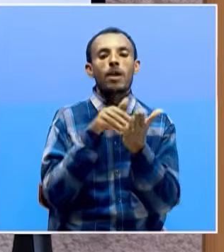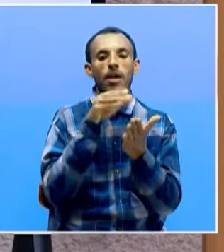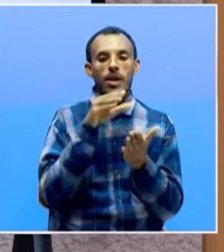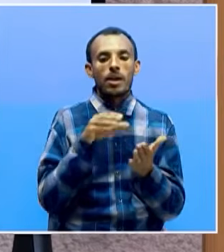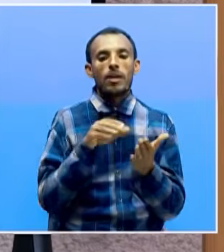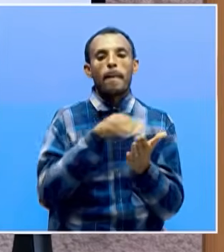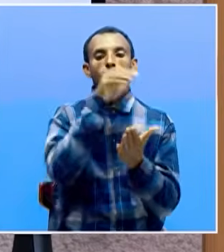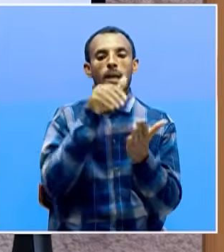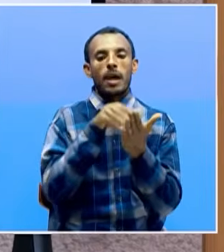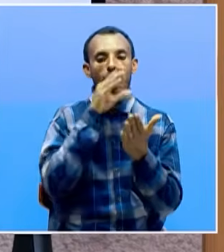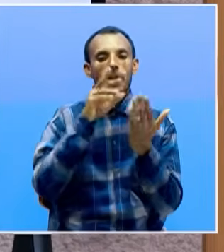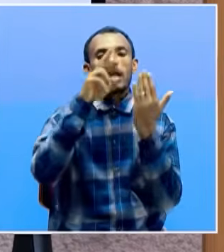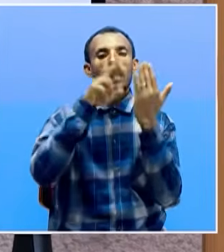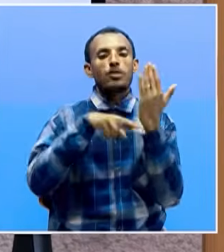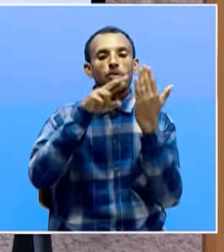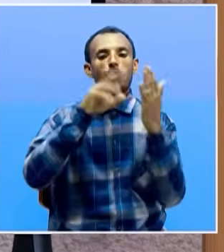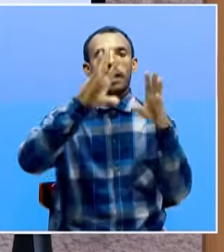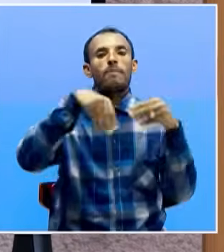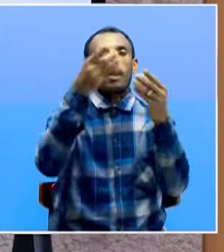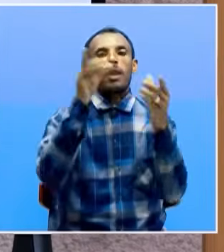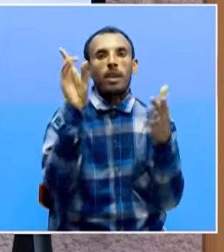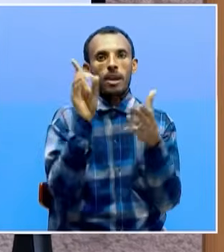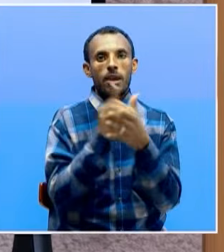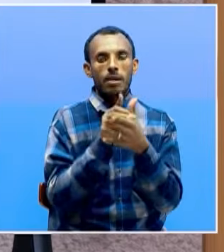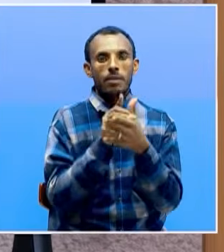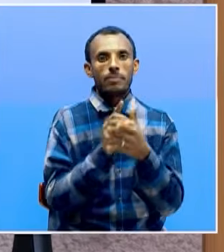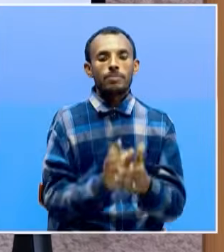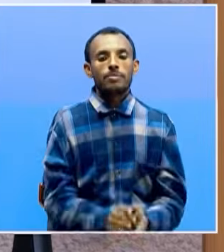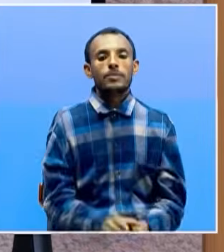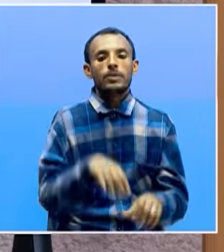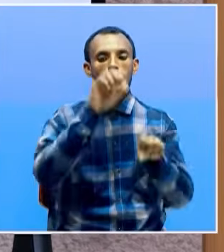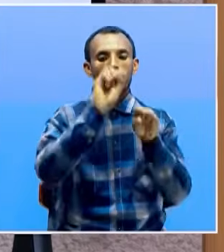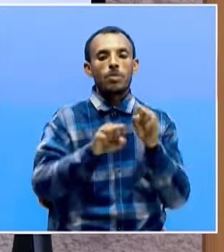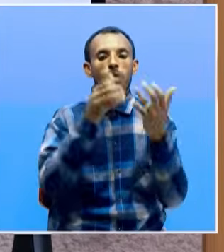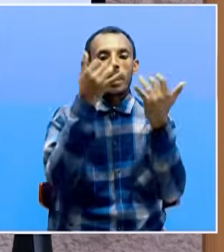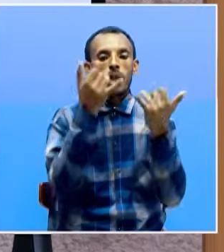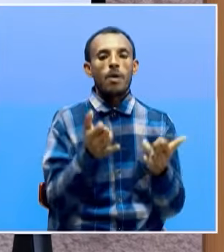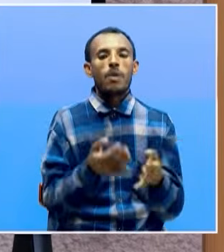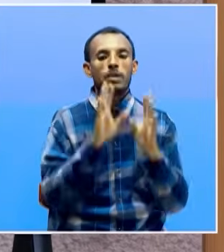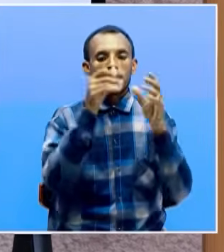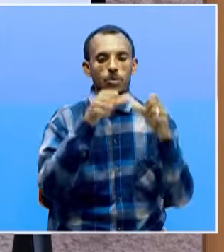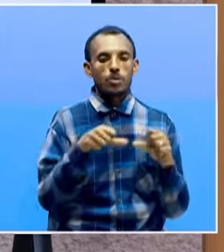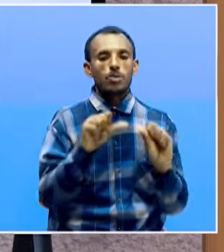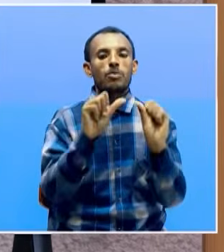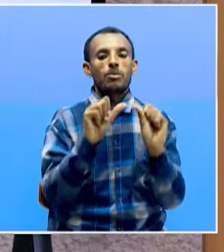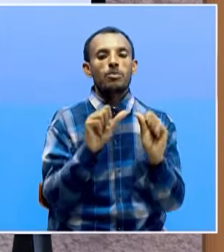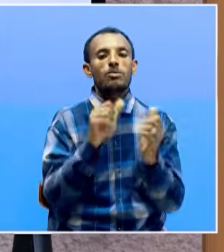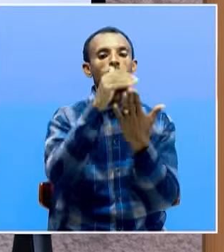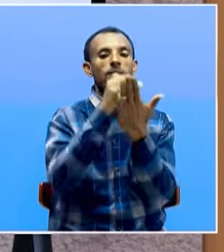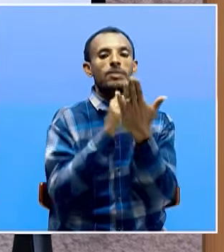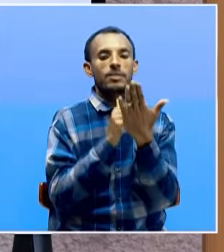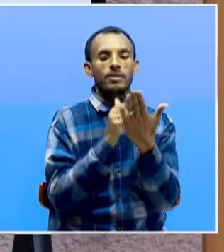median, and range of a given set of data. So now, let's continue to the lesson.